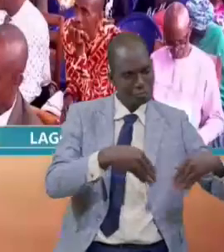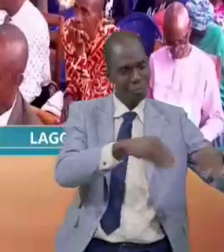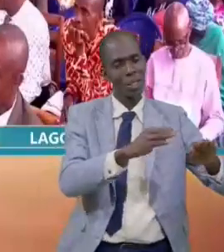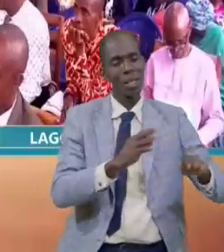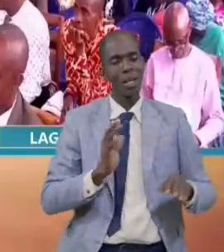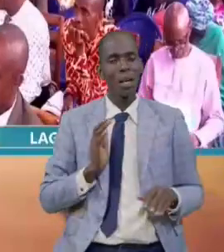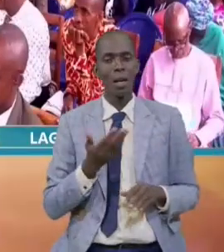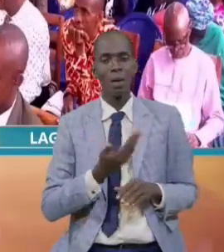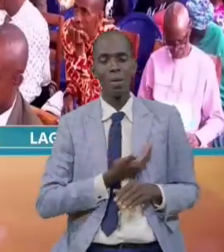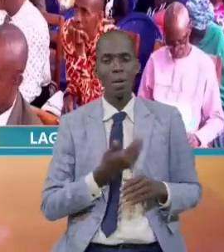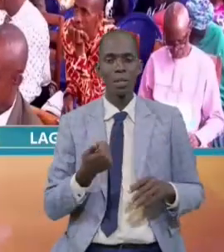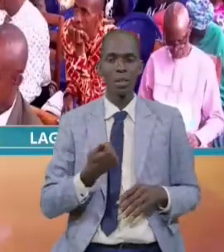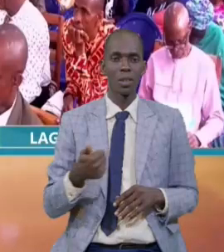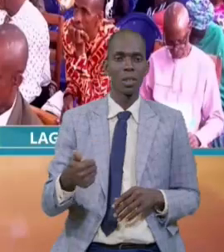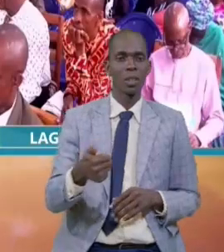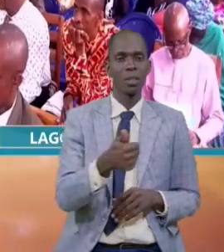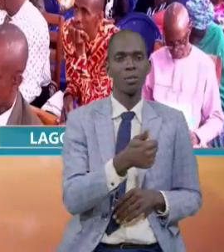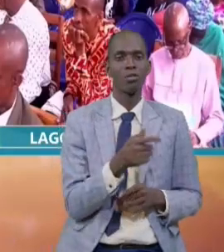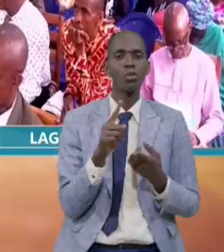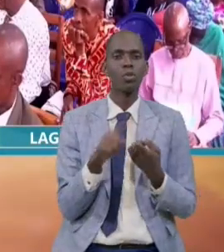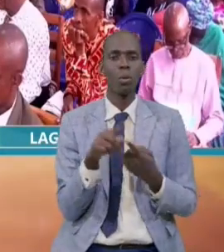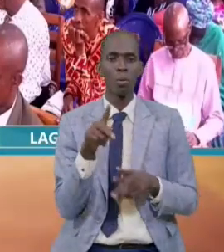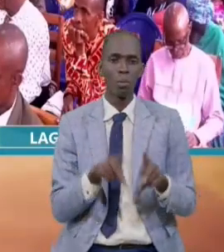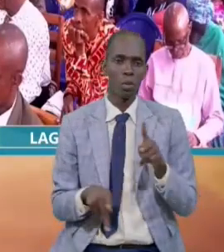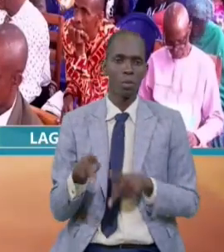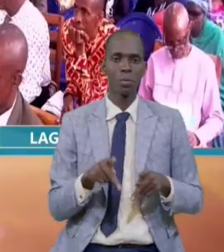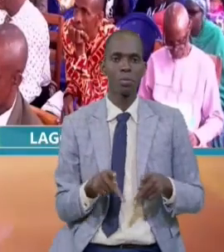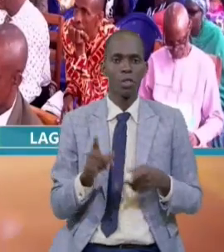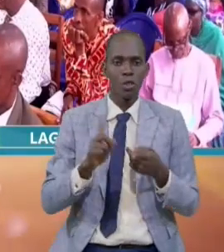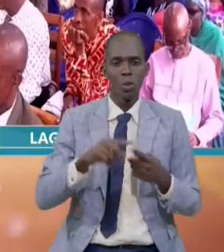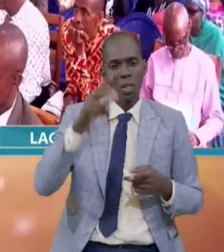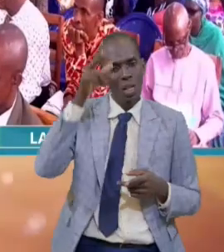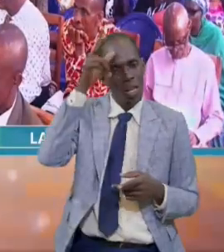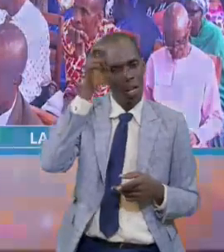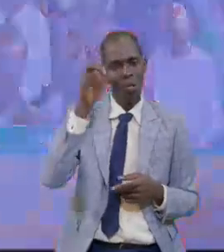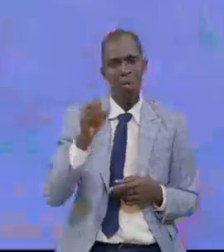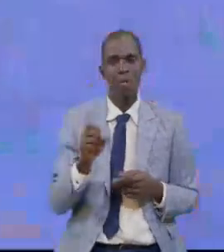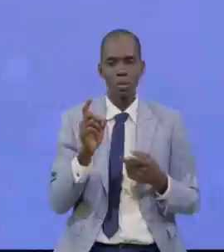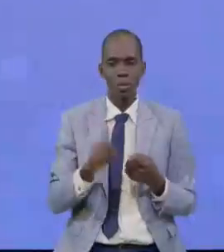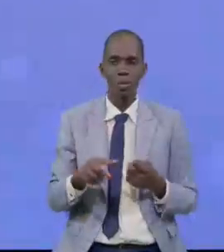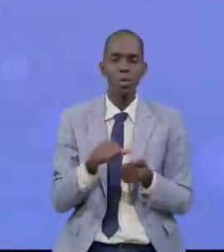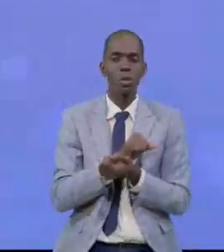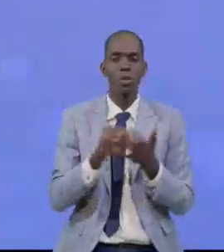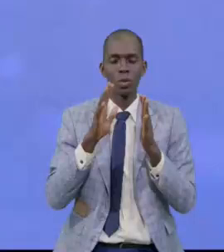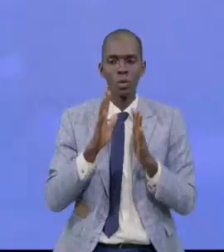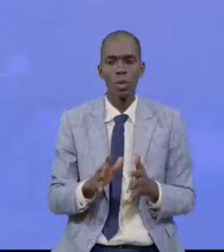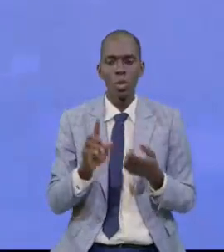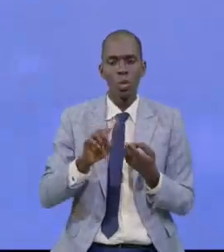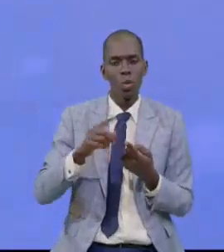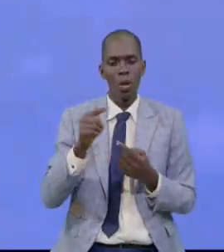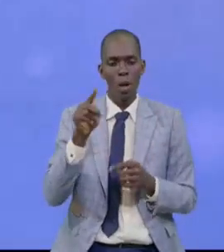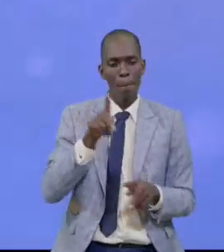ourselves to people, to demons, to destroyers, to the people that